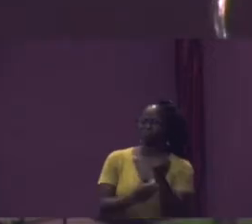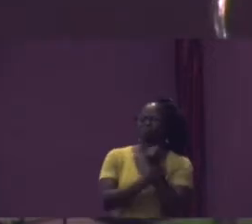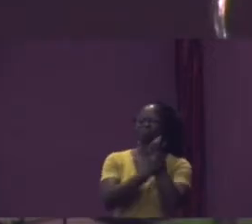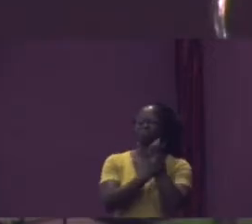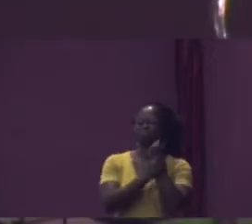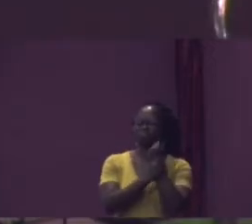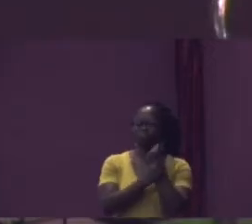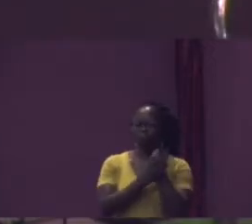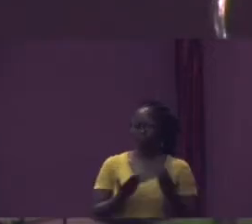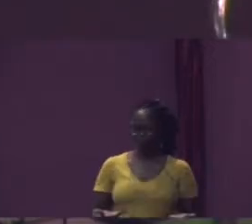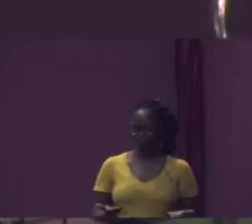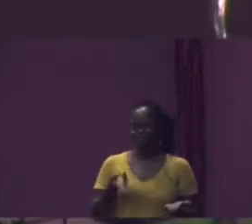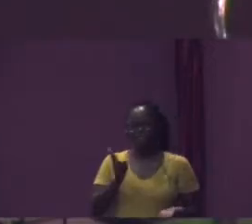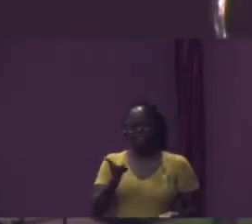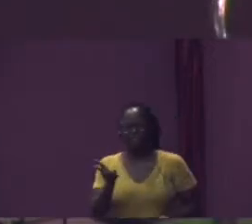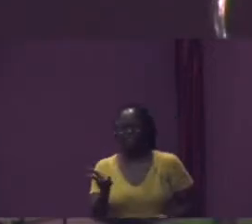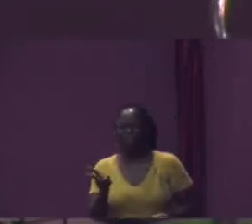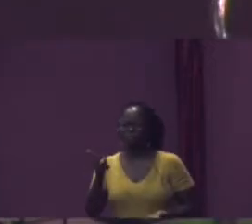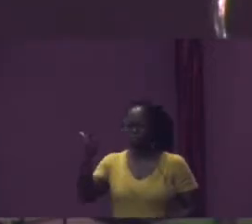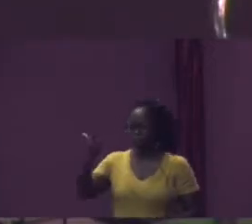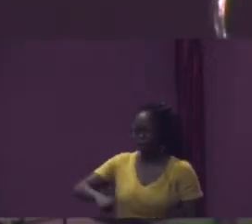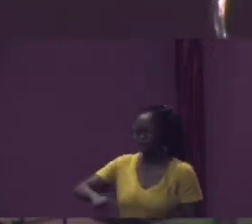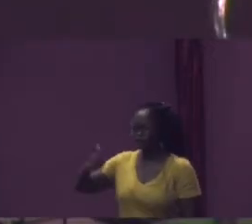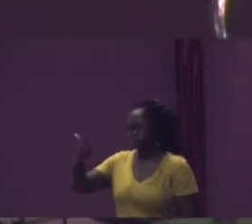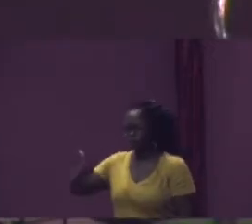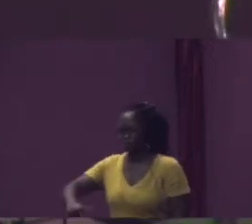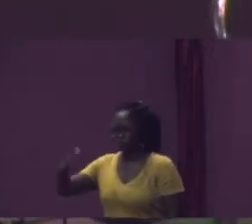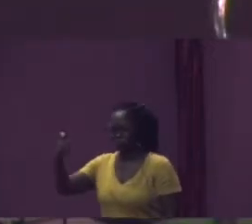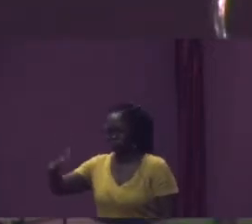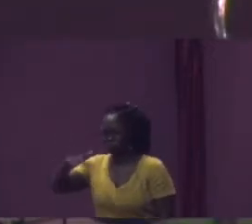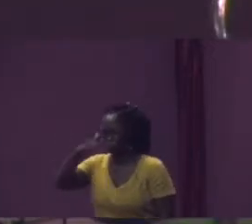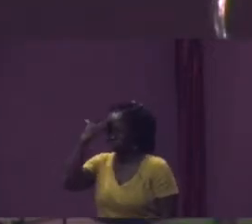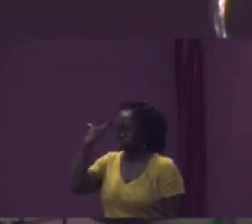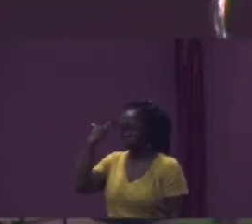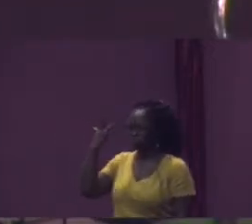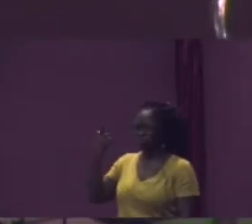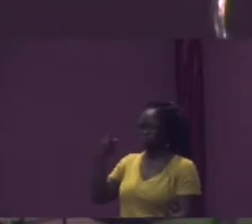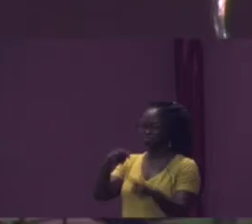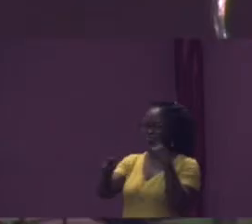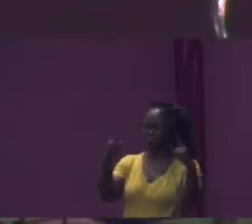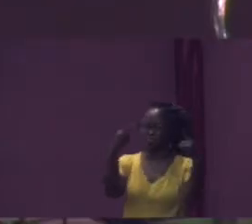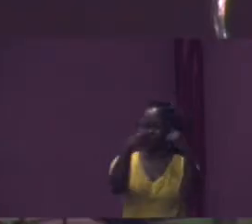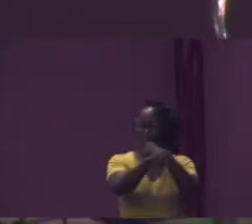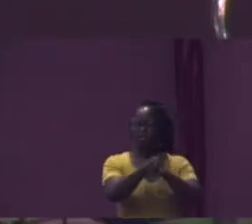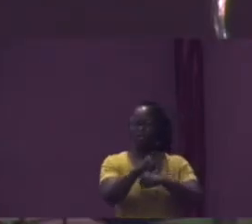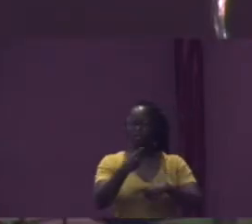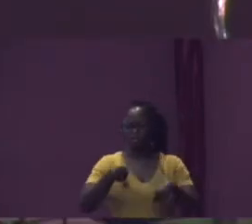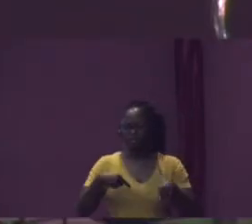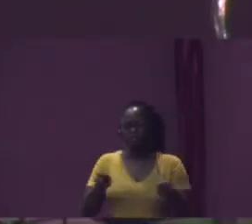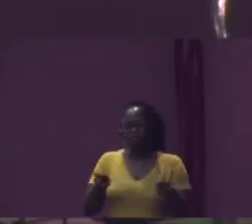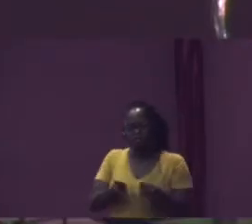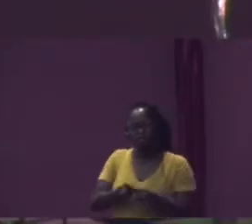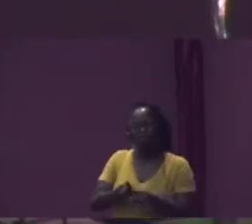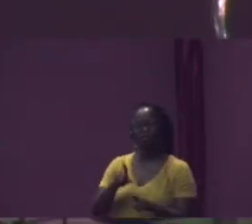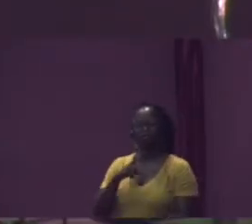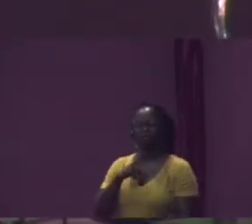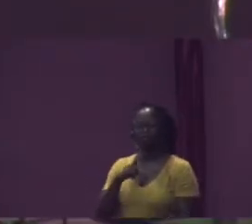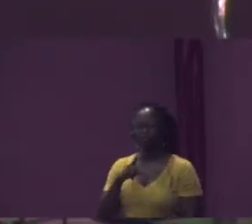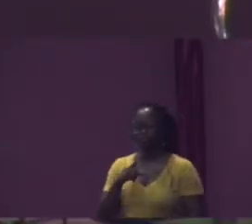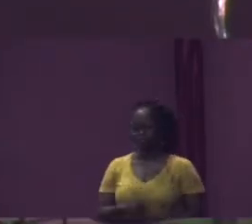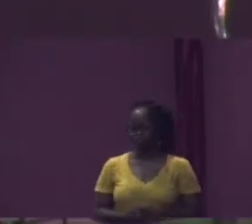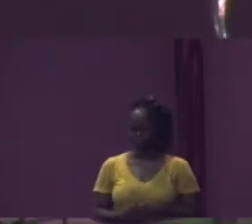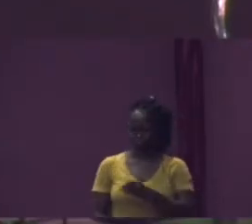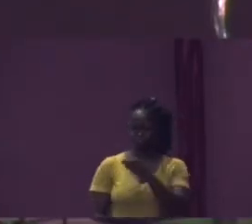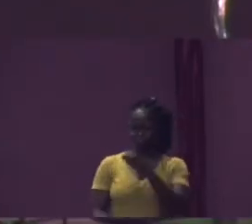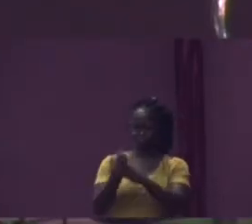the stipulations of regulatory agencies such as Medicare, the Health Department, and the Joint Commission.